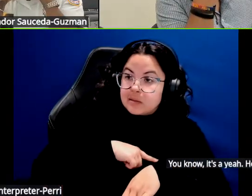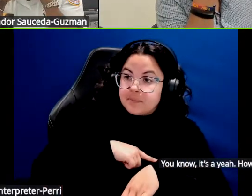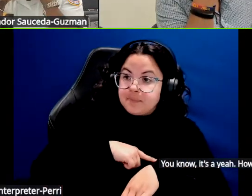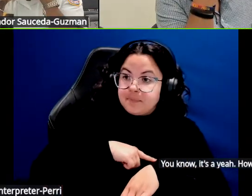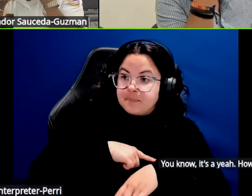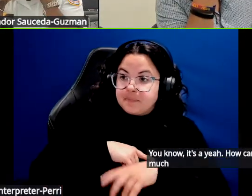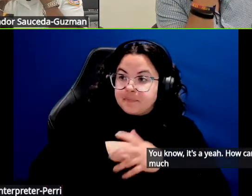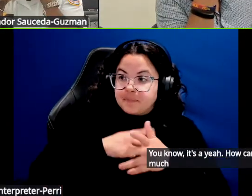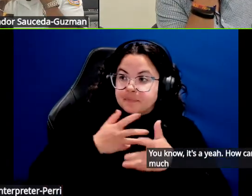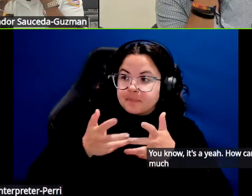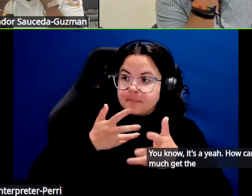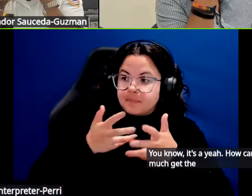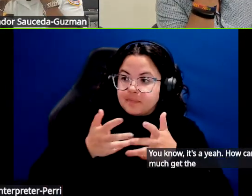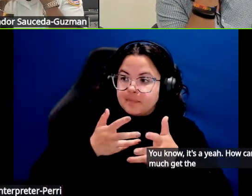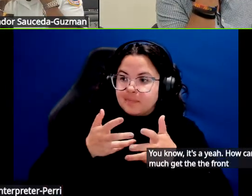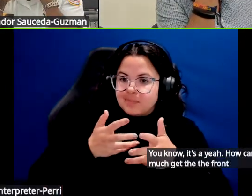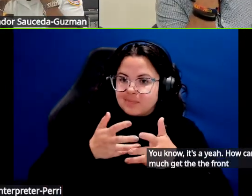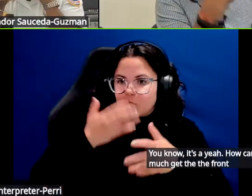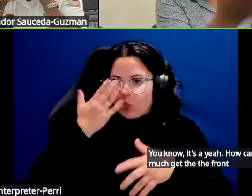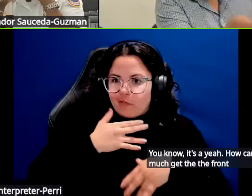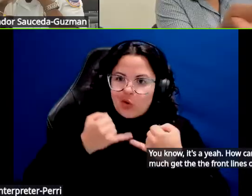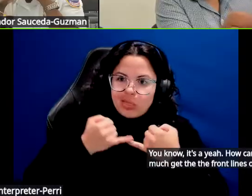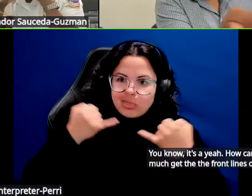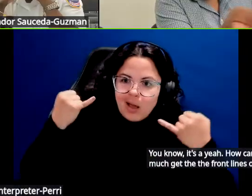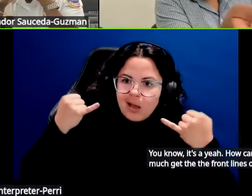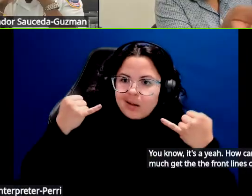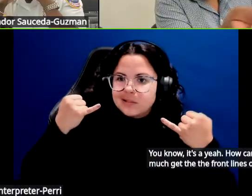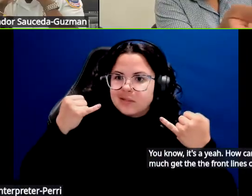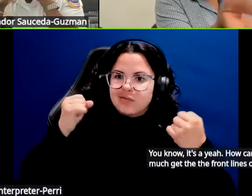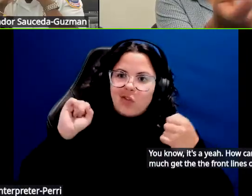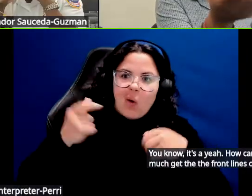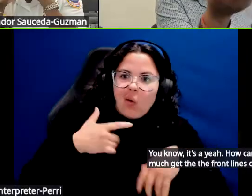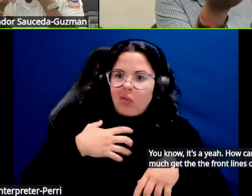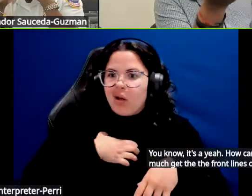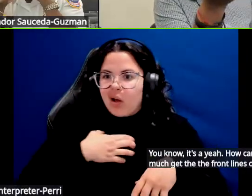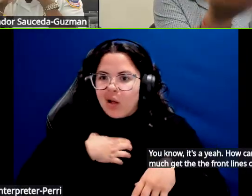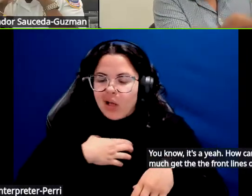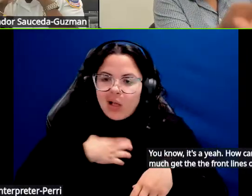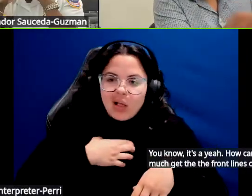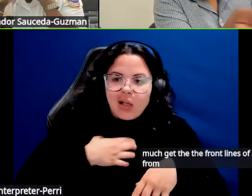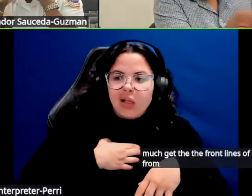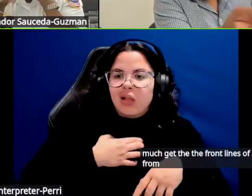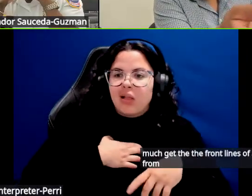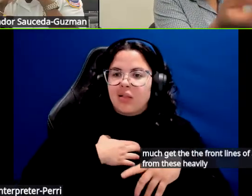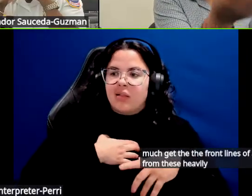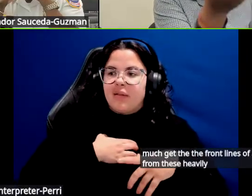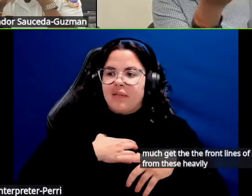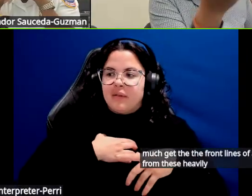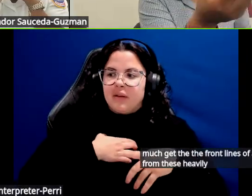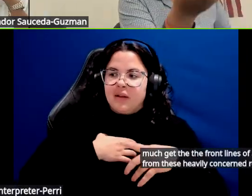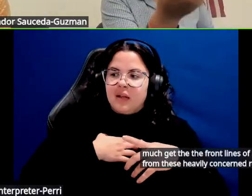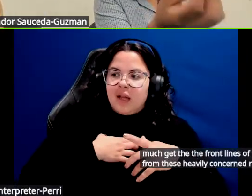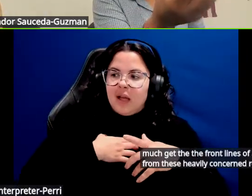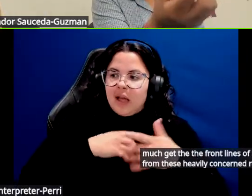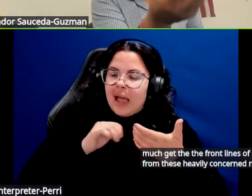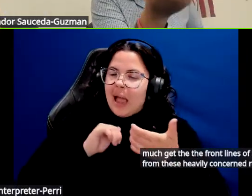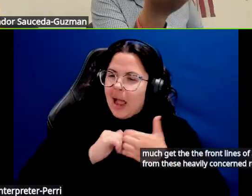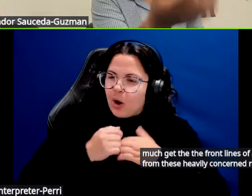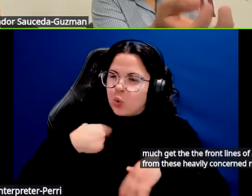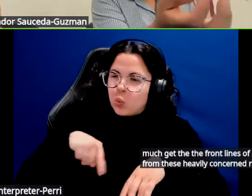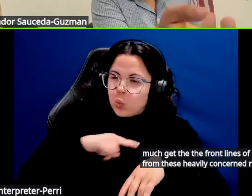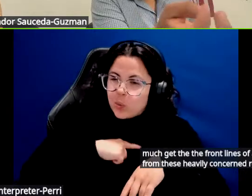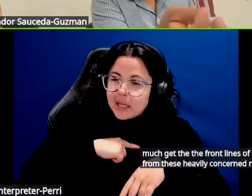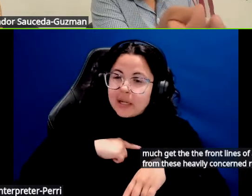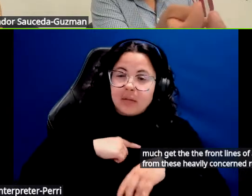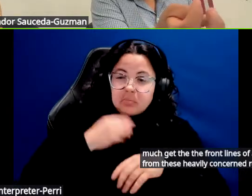get the front lines of all the smoke from these newer residents or from these heavily concerned residents, how can we reassure them